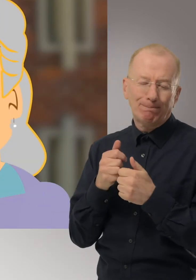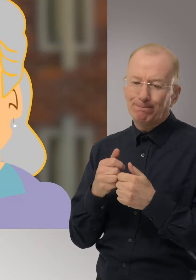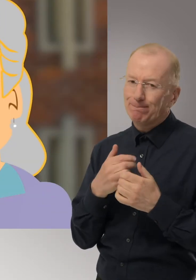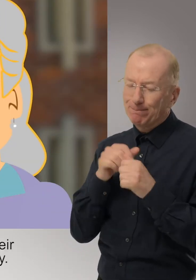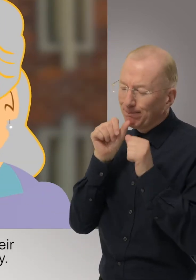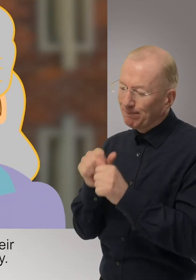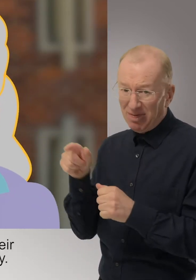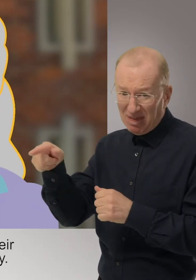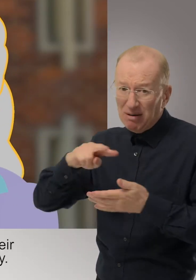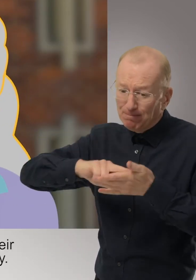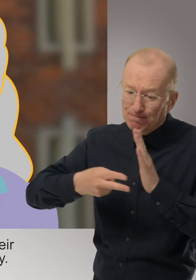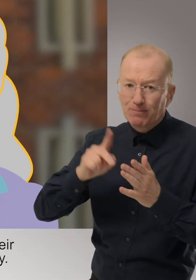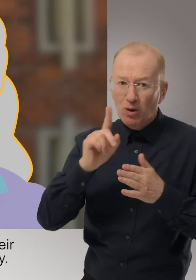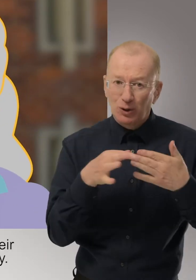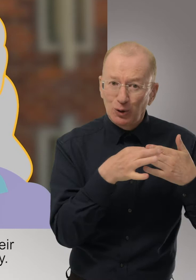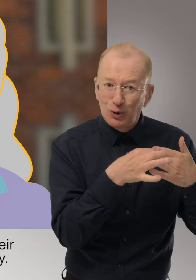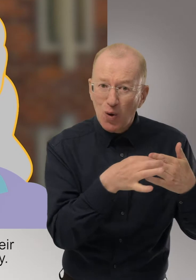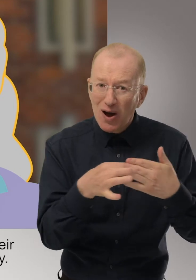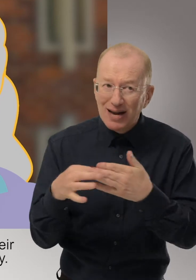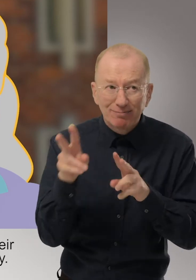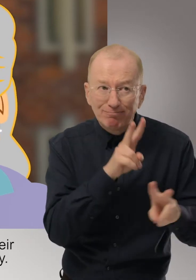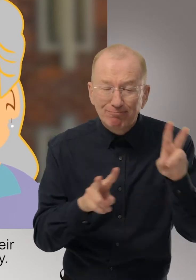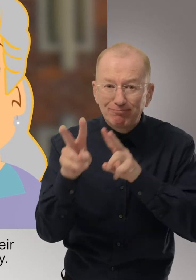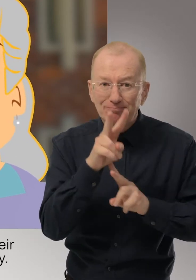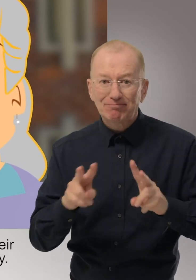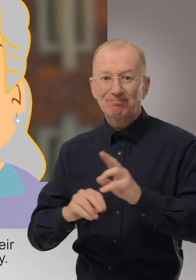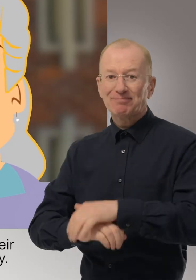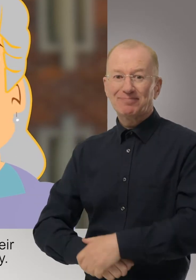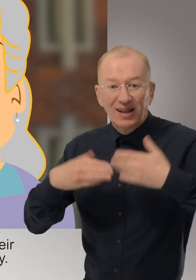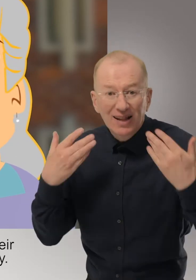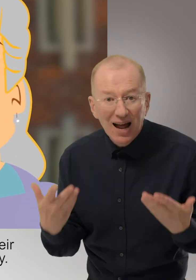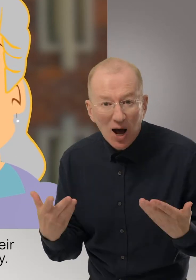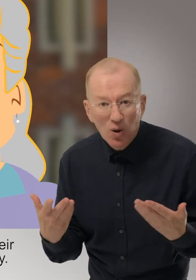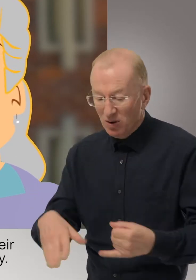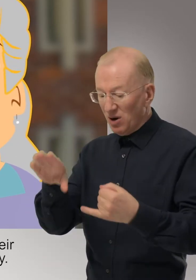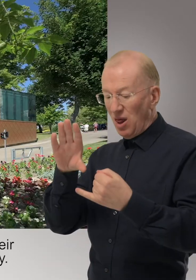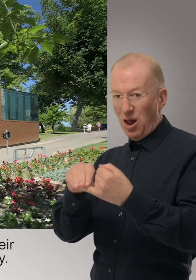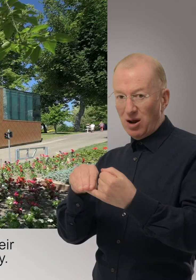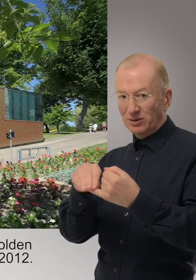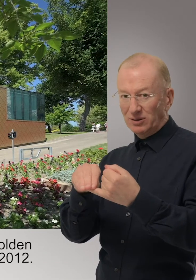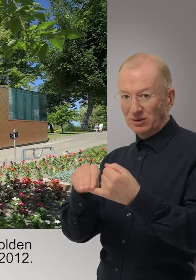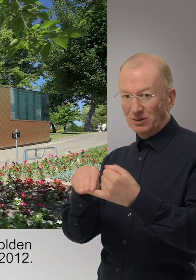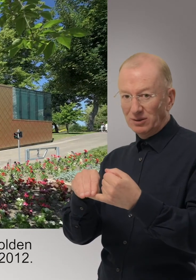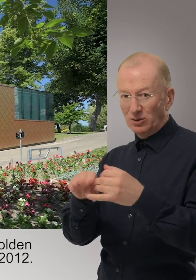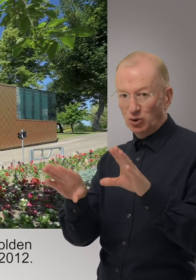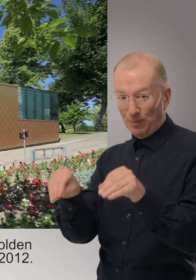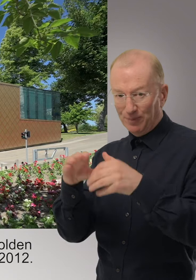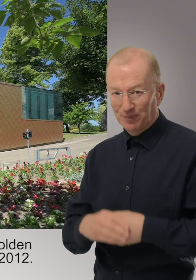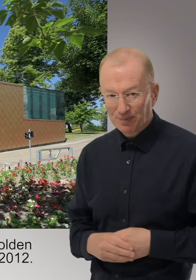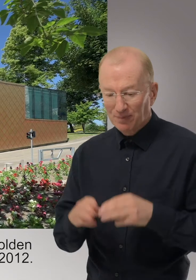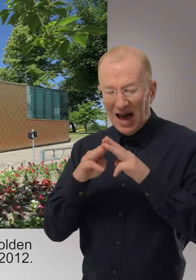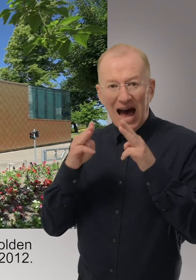people... Did I mention how much I enjoy their company? Take tours occasionally. And now to our